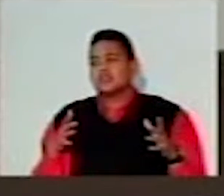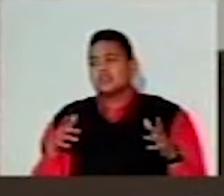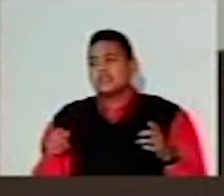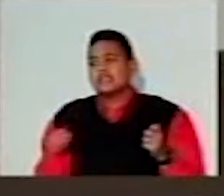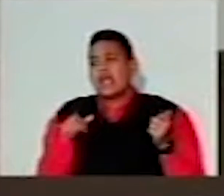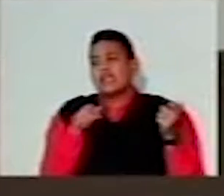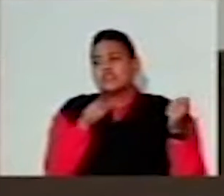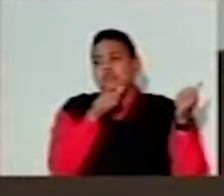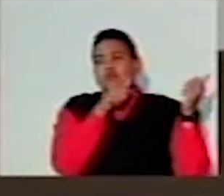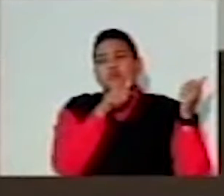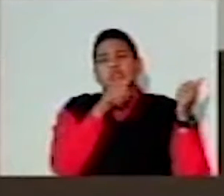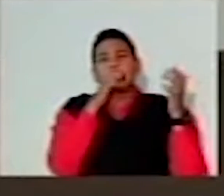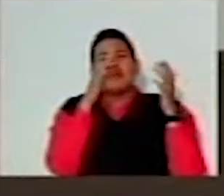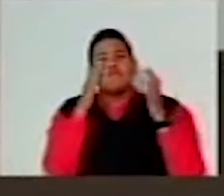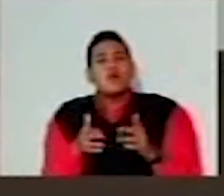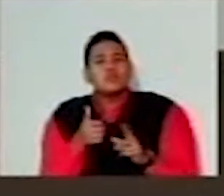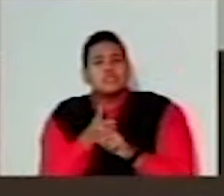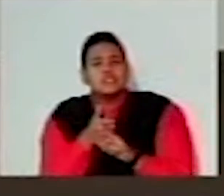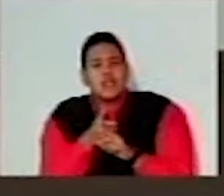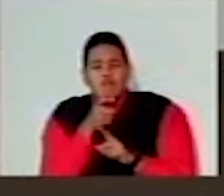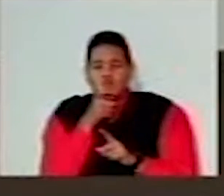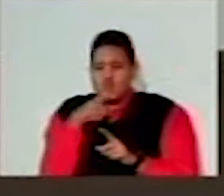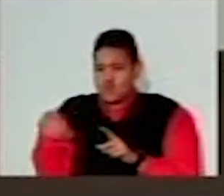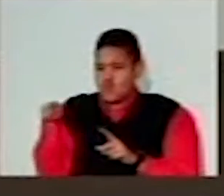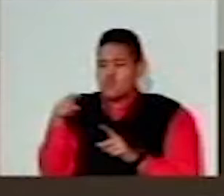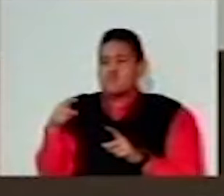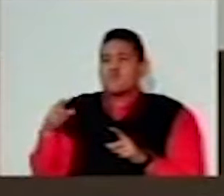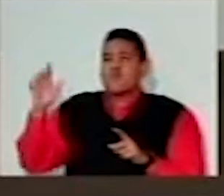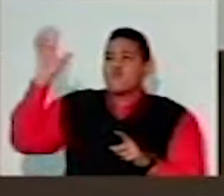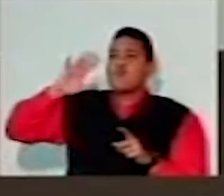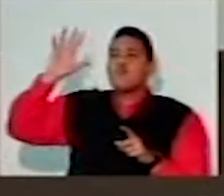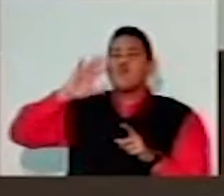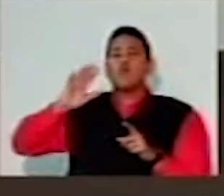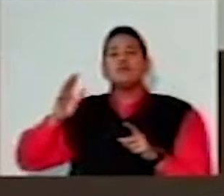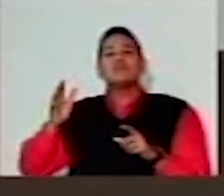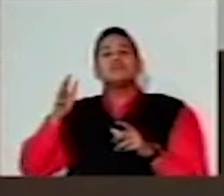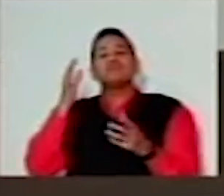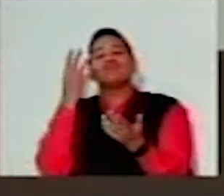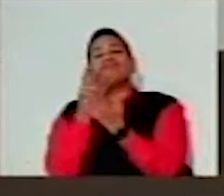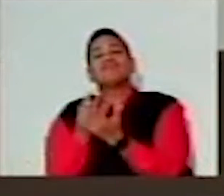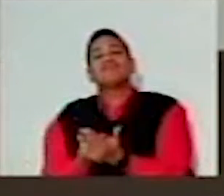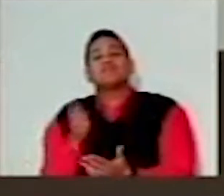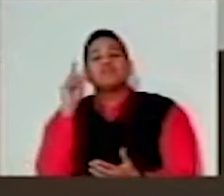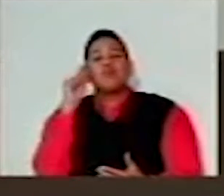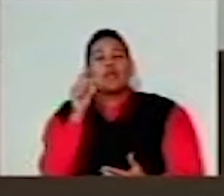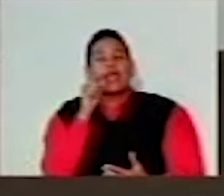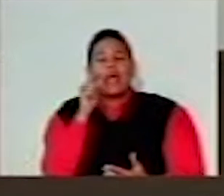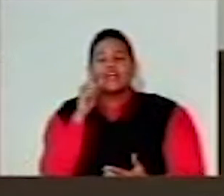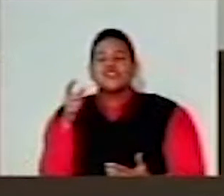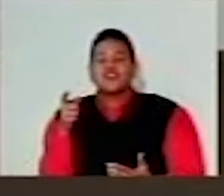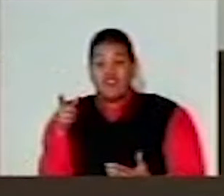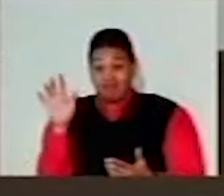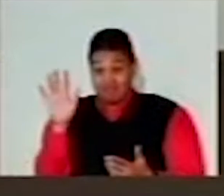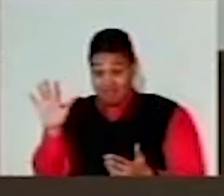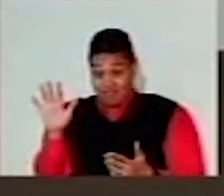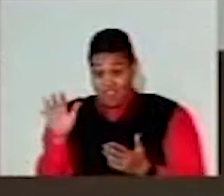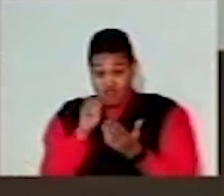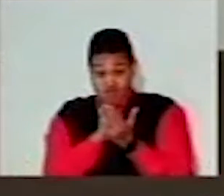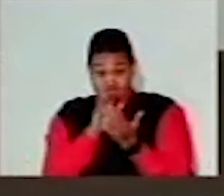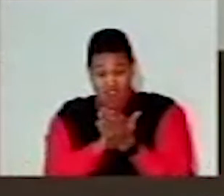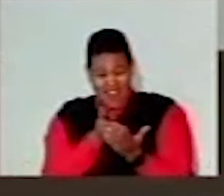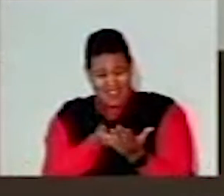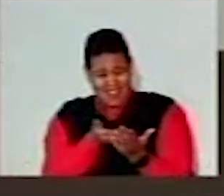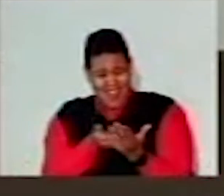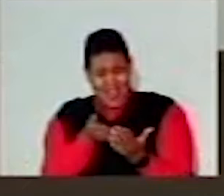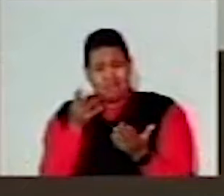of persons who were convicted for ganja-related offenses, we have been able, and I now report,